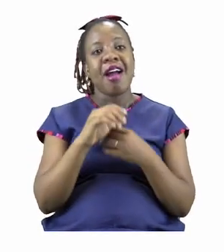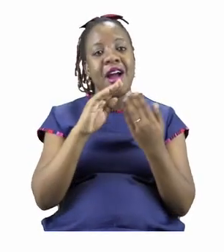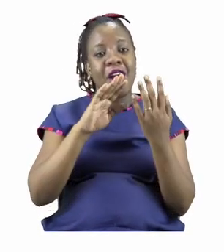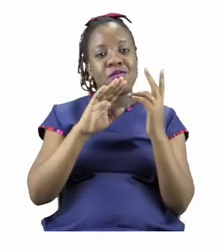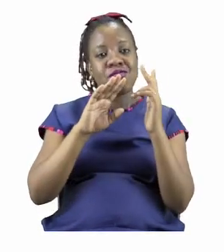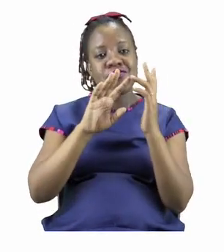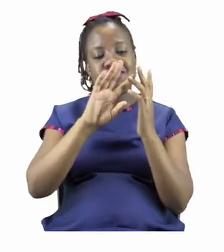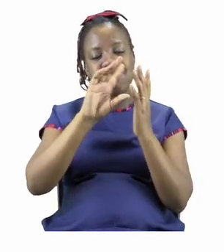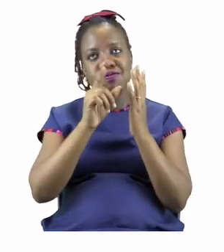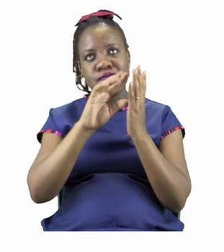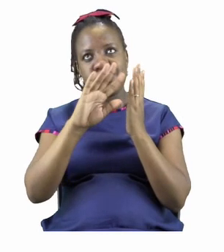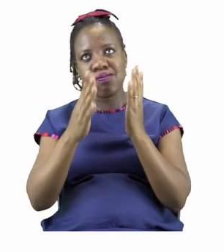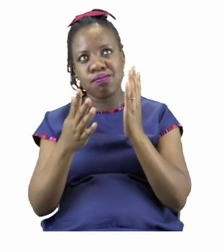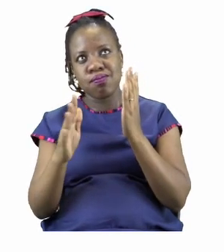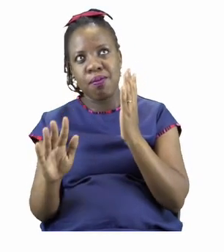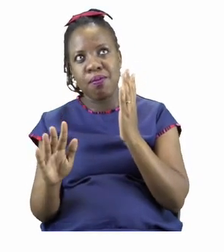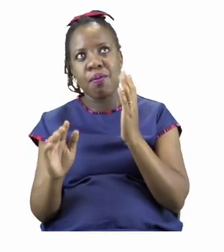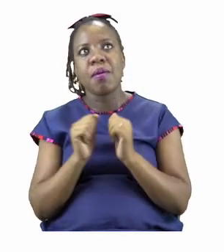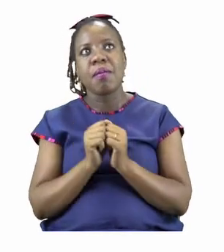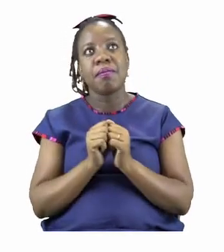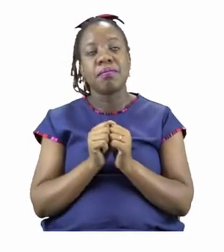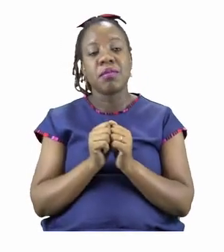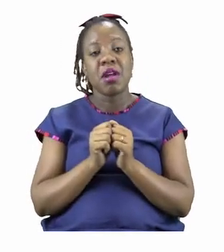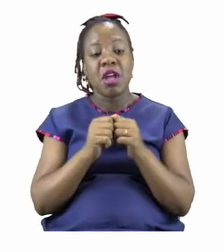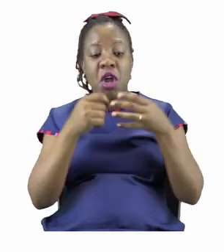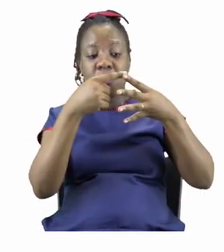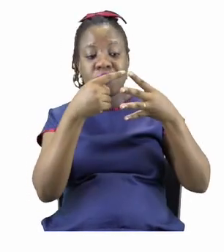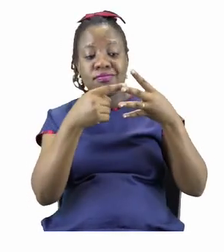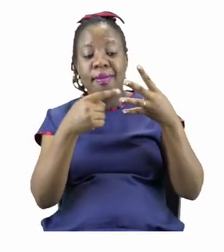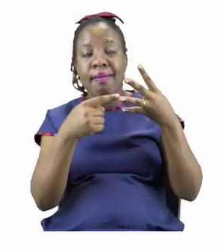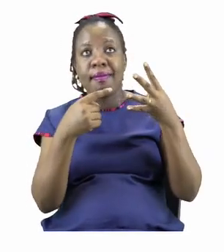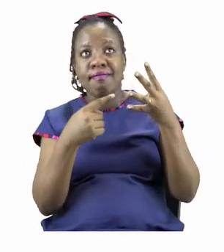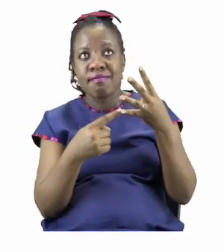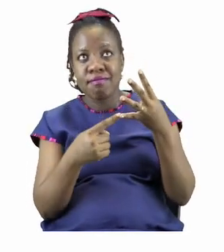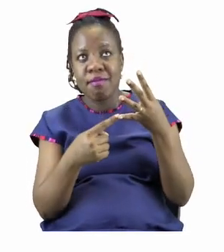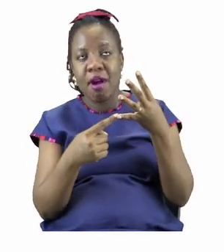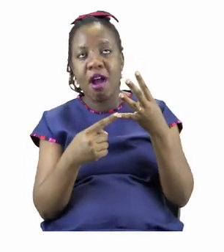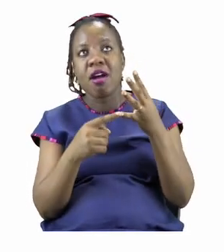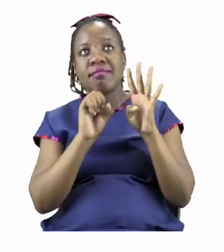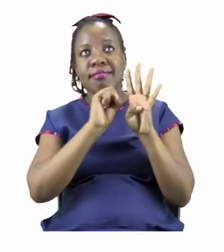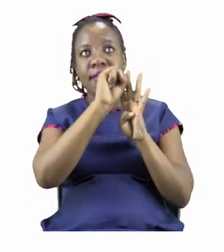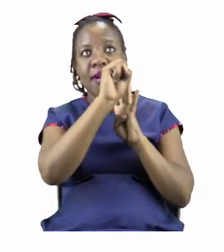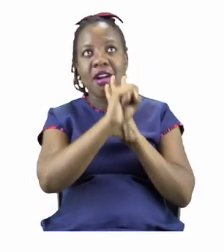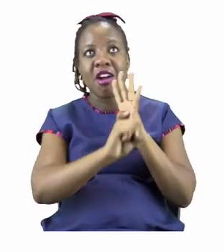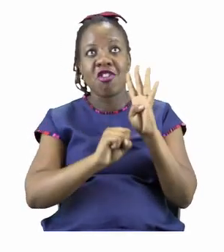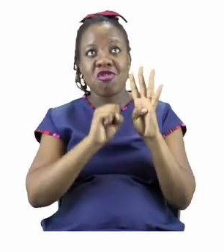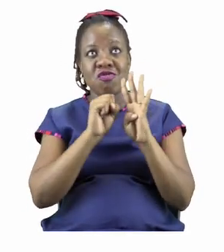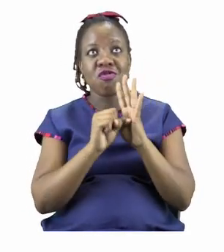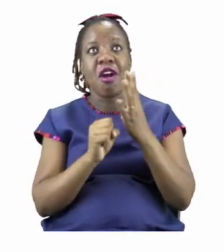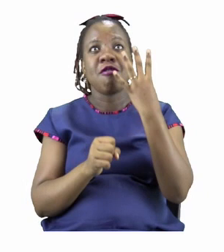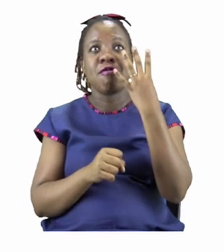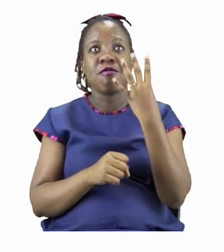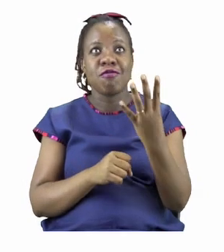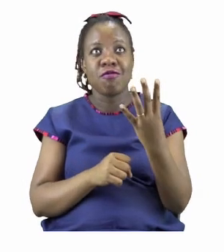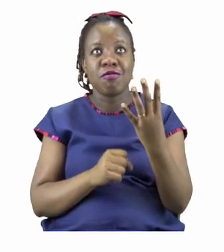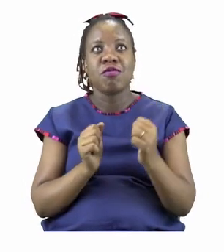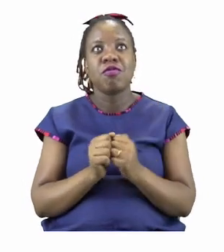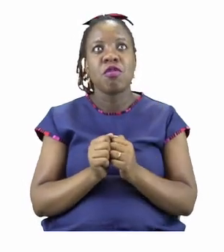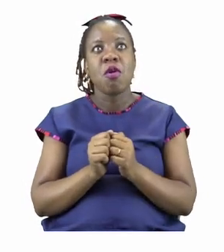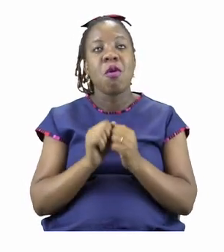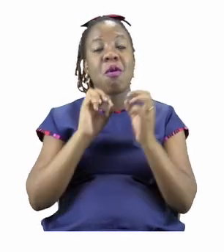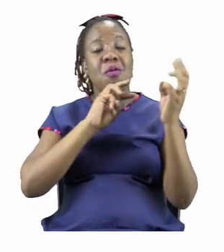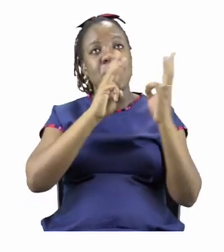all. Weather changes, sun and rain and snow. Leaves fall down